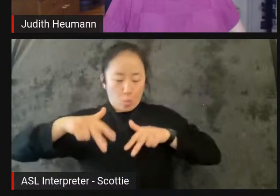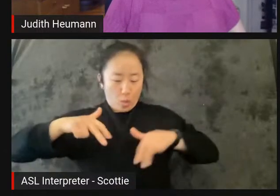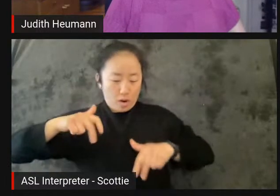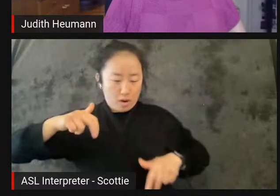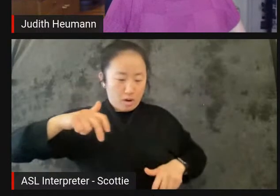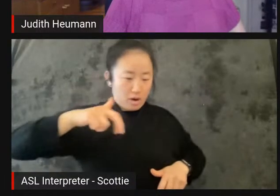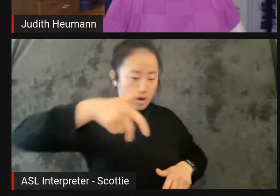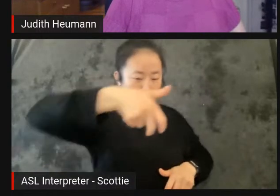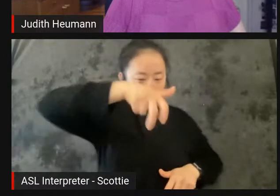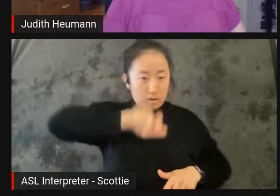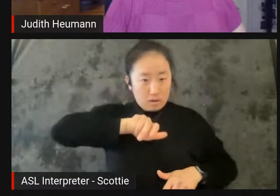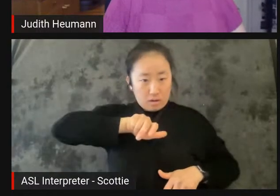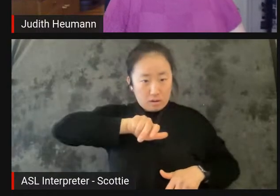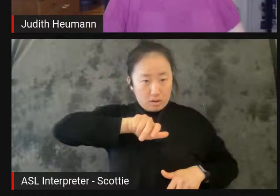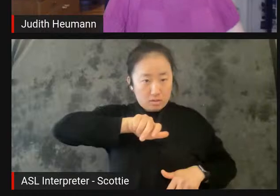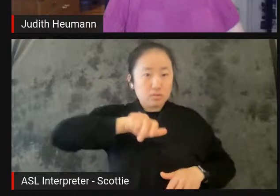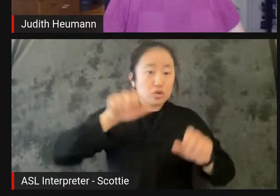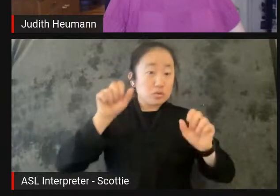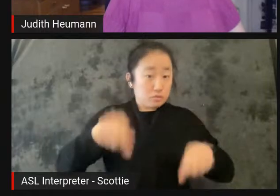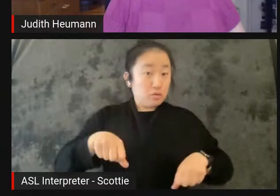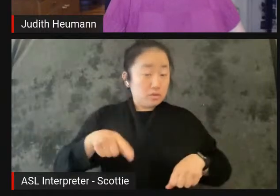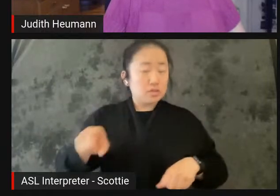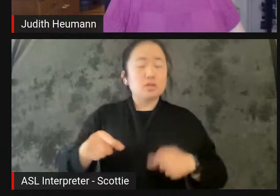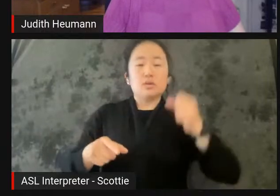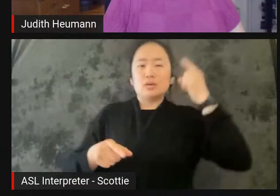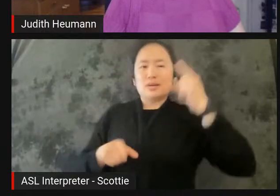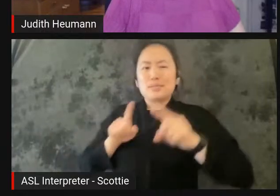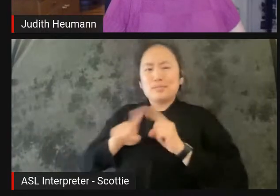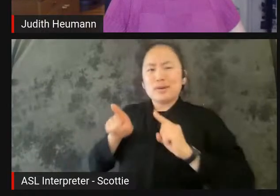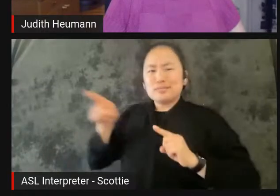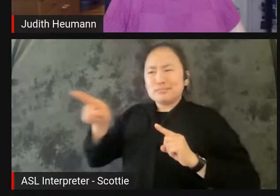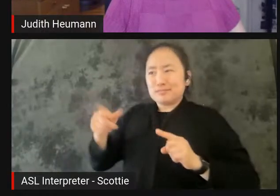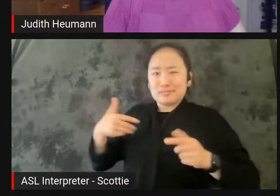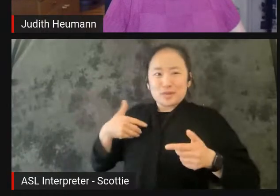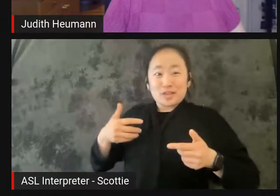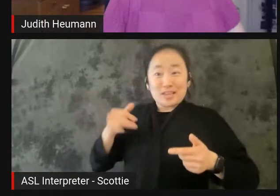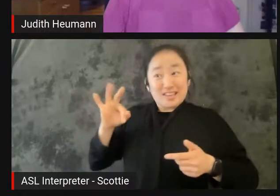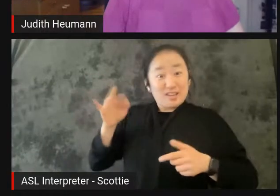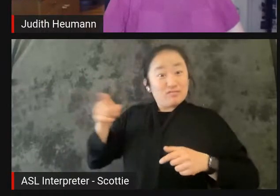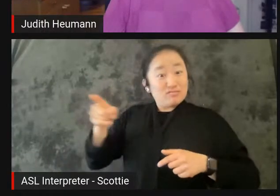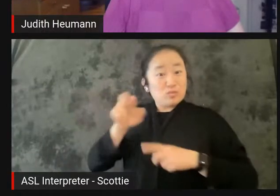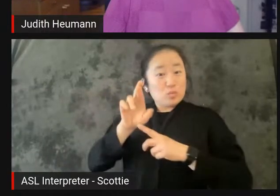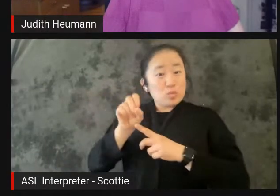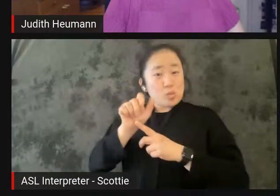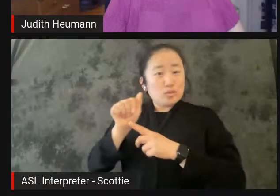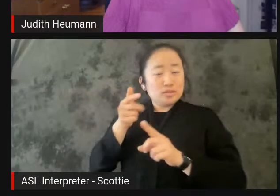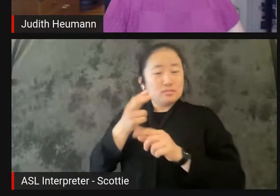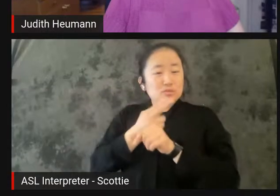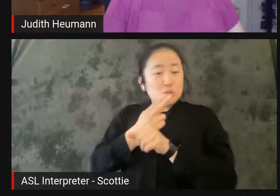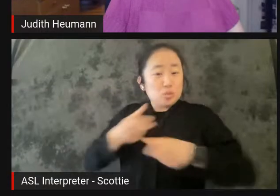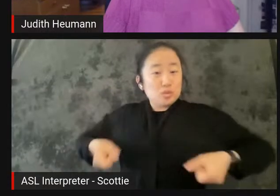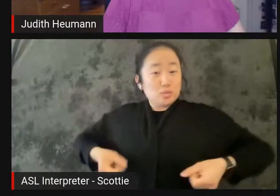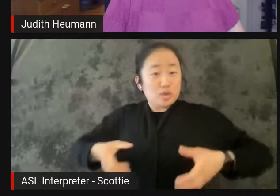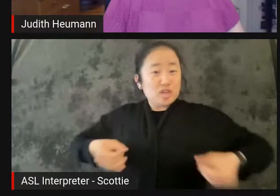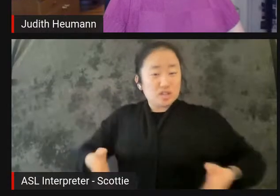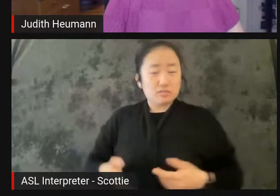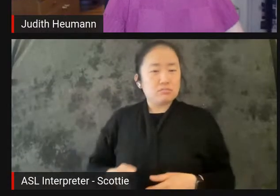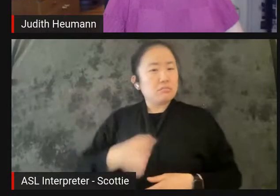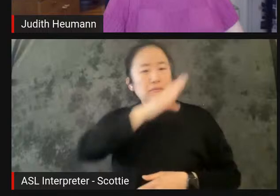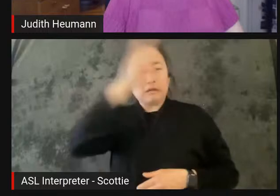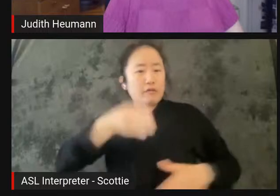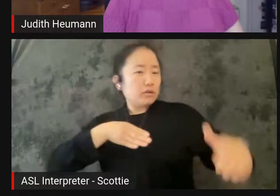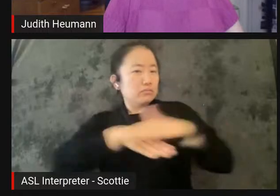because she couldn't have gotten on the bus. So a lot of what the community has had to do is really not only to